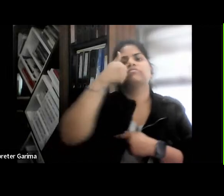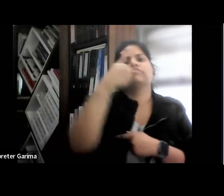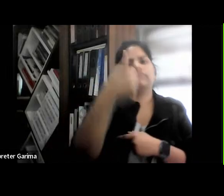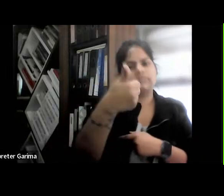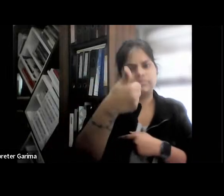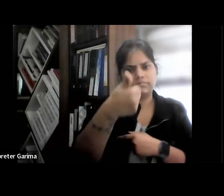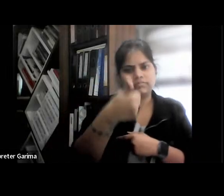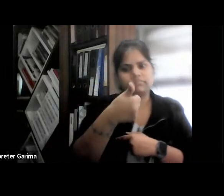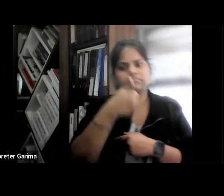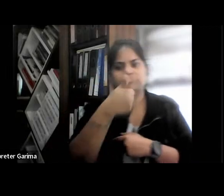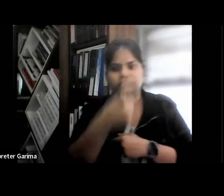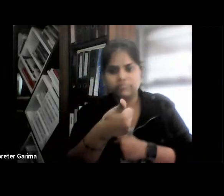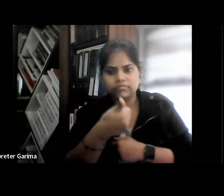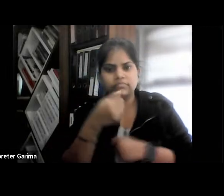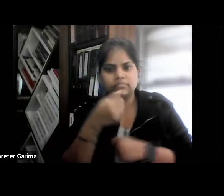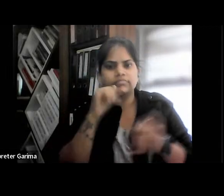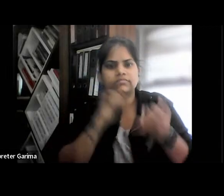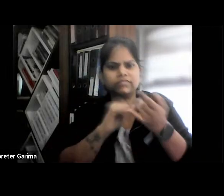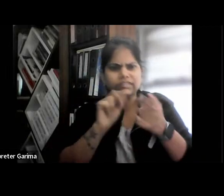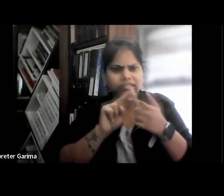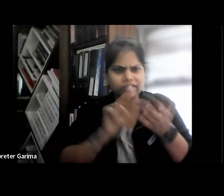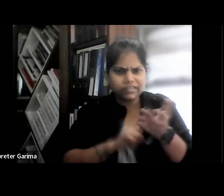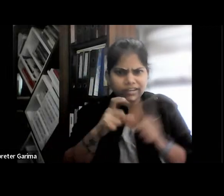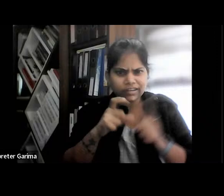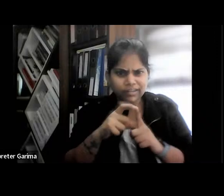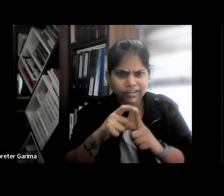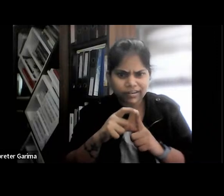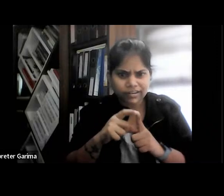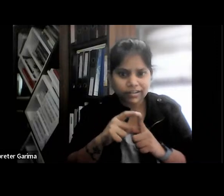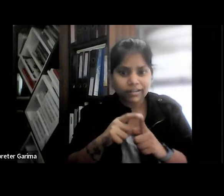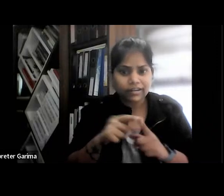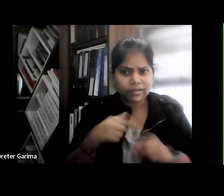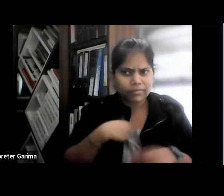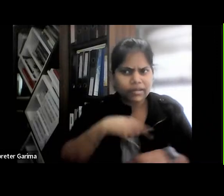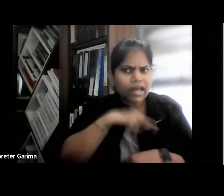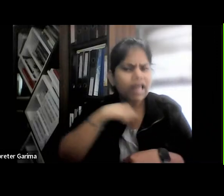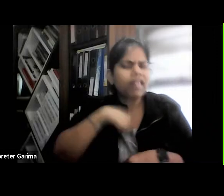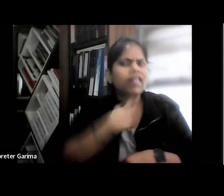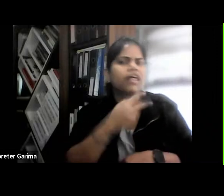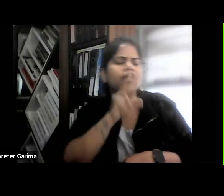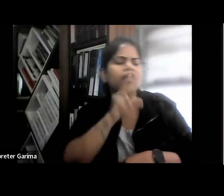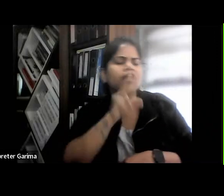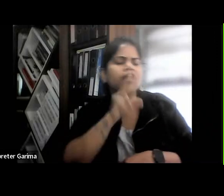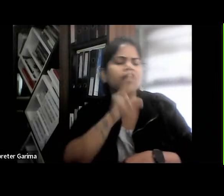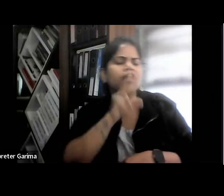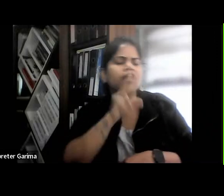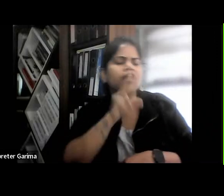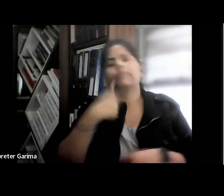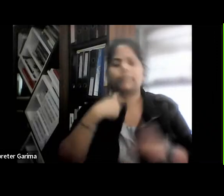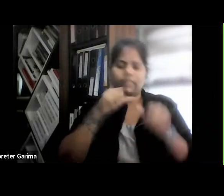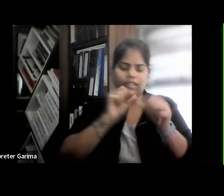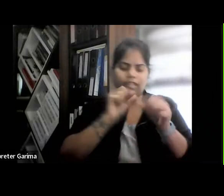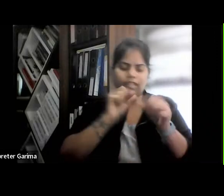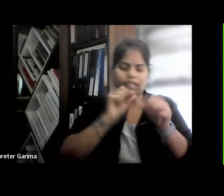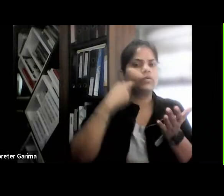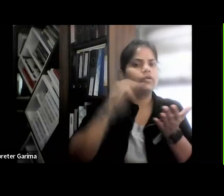loud? I think I'll unmute myself and just interrupt the talk. Okay. Yeah. Disruption.